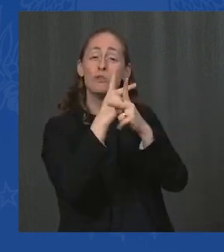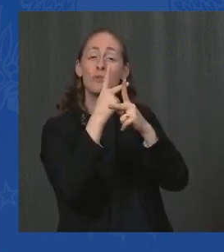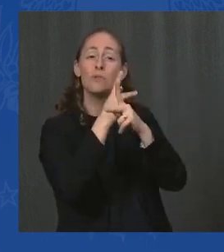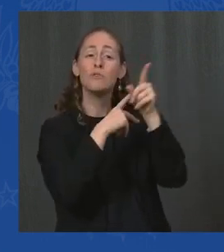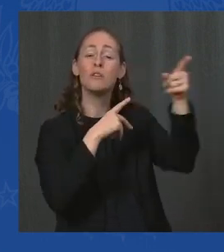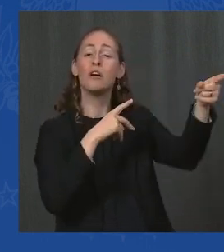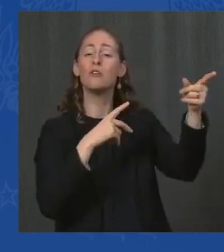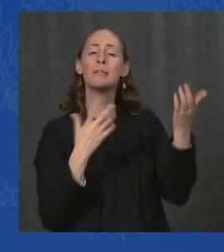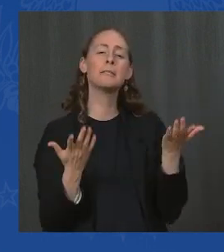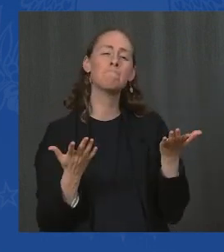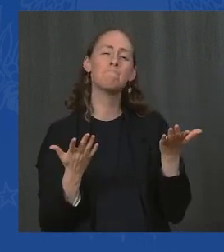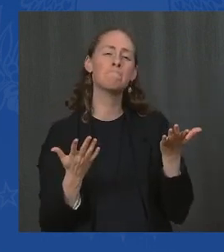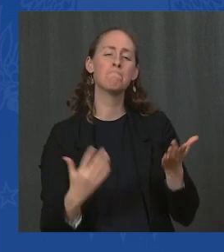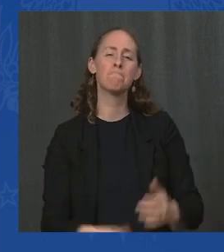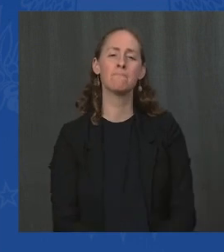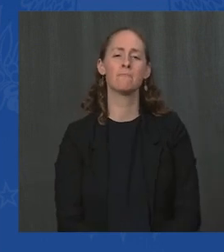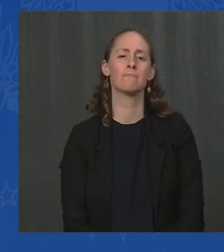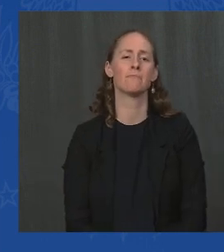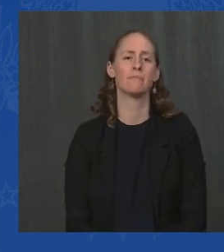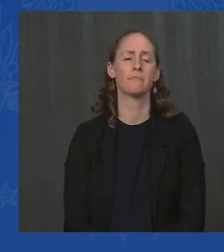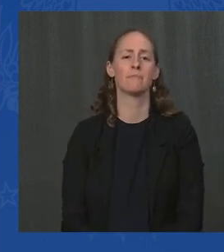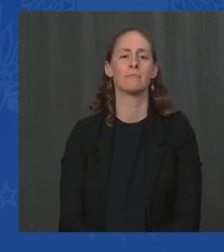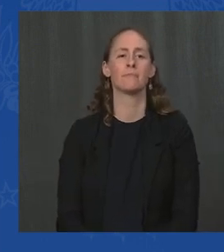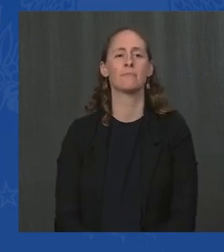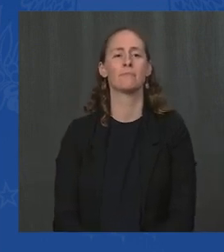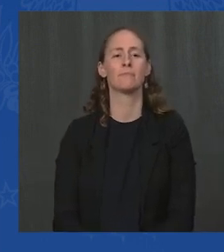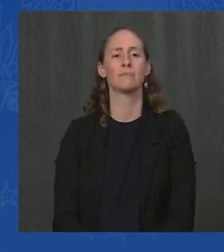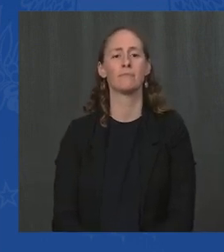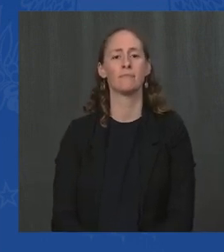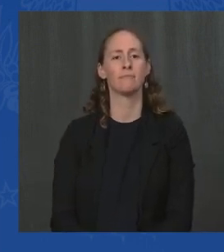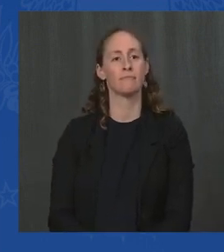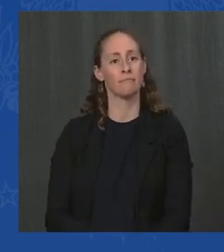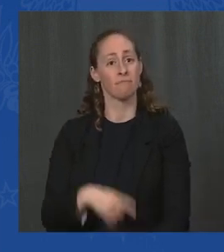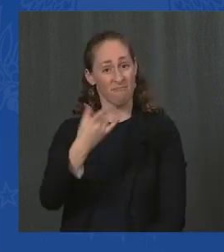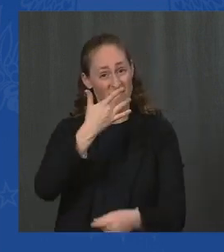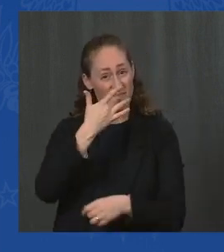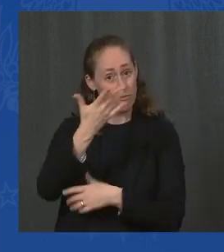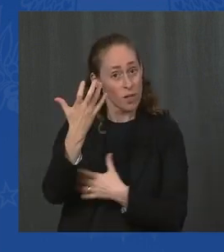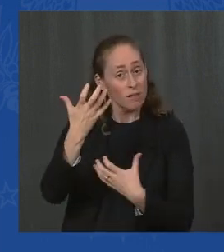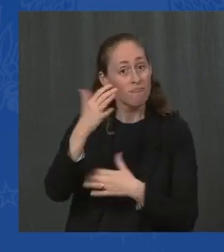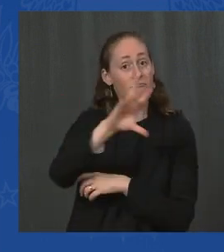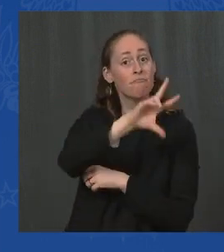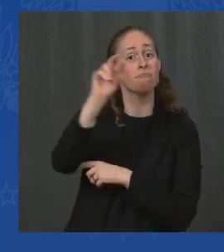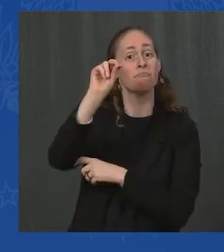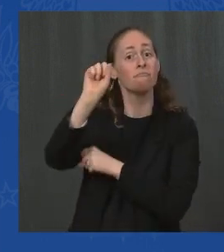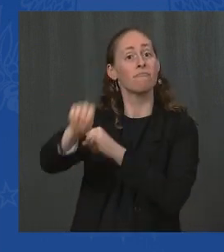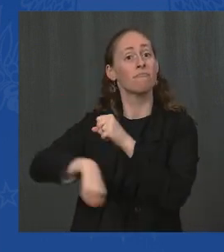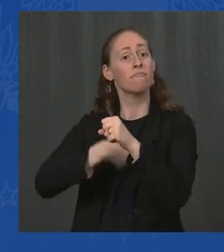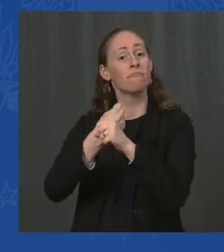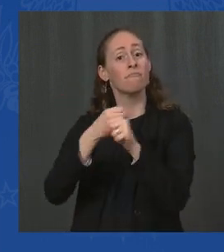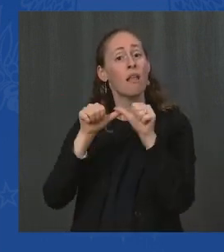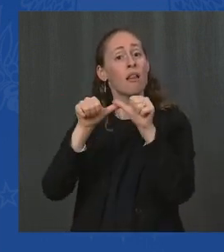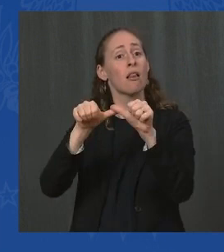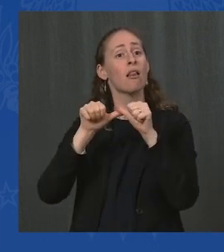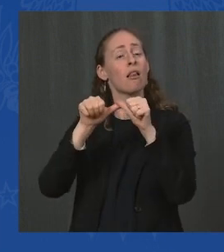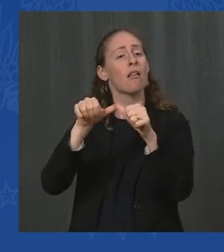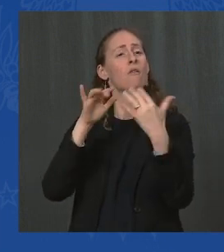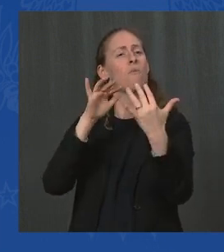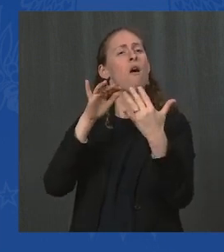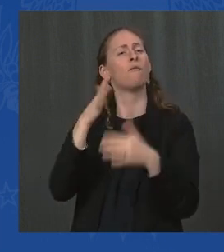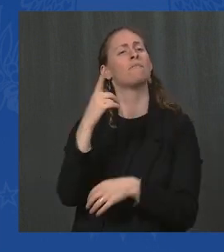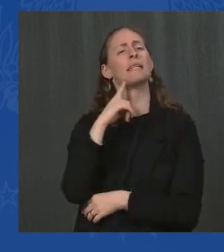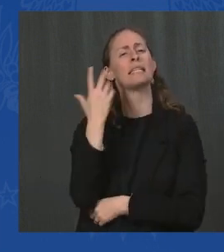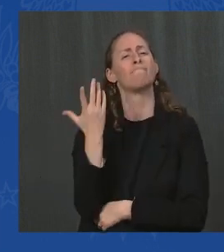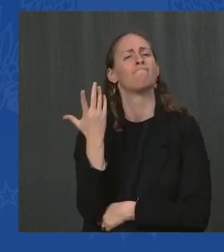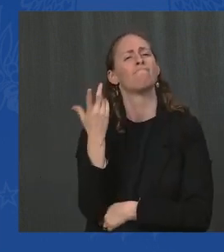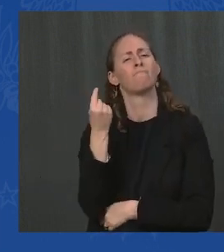a third decade of war in Afghanistan, I ask, what is the vital national interest?